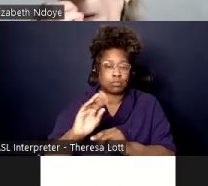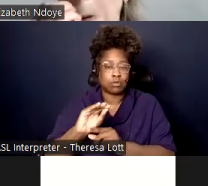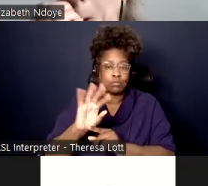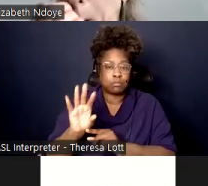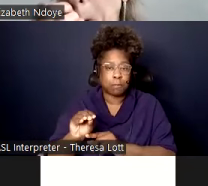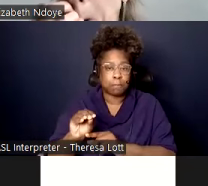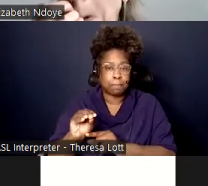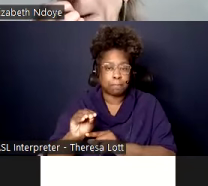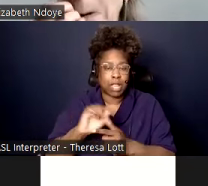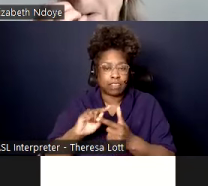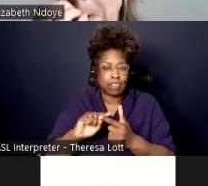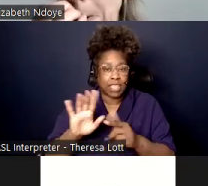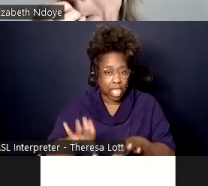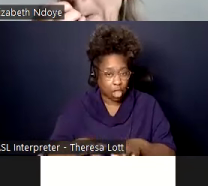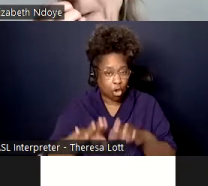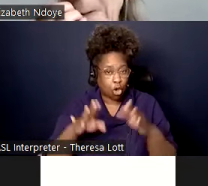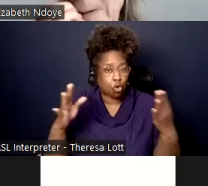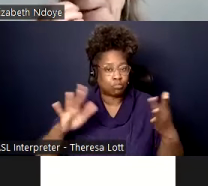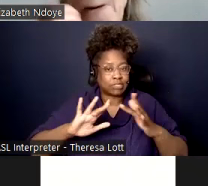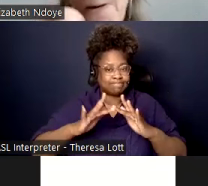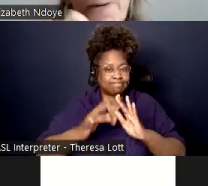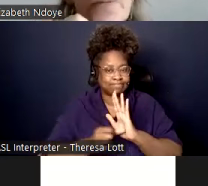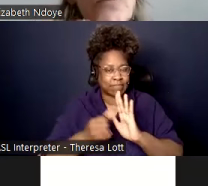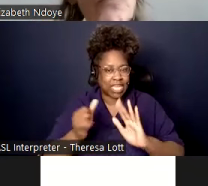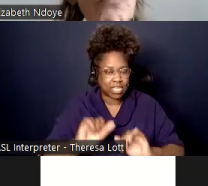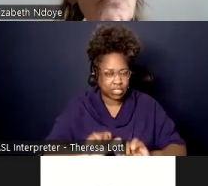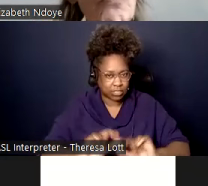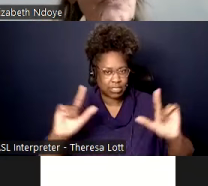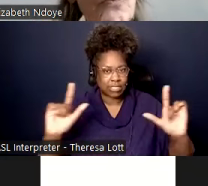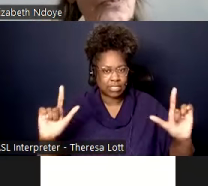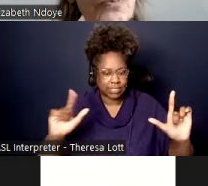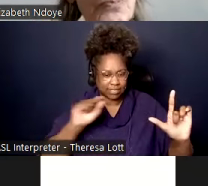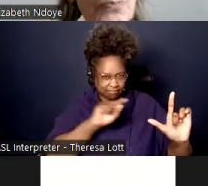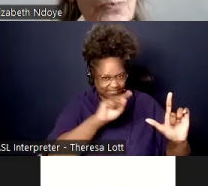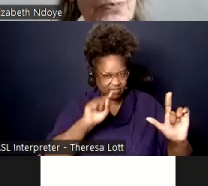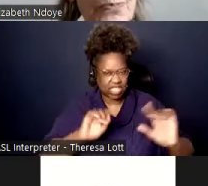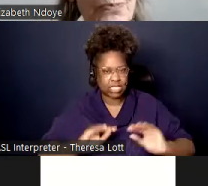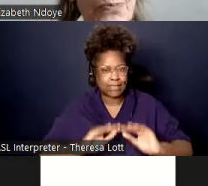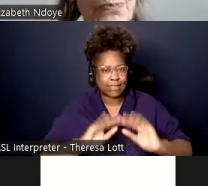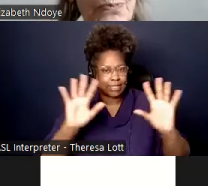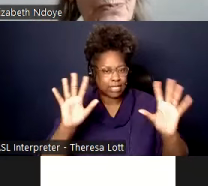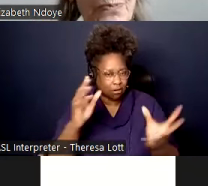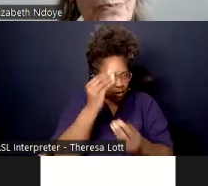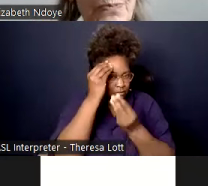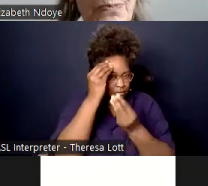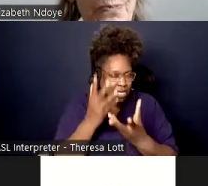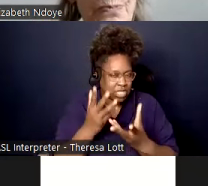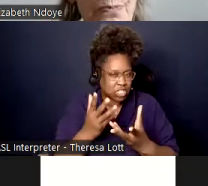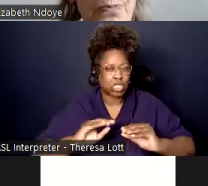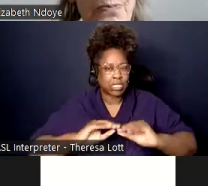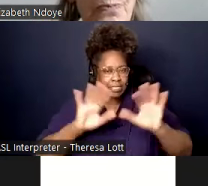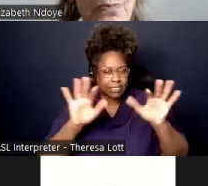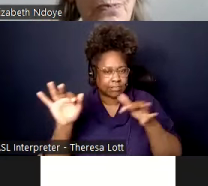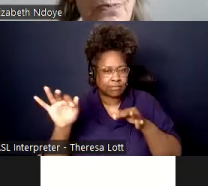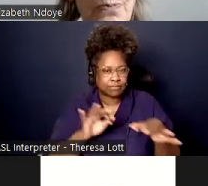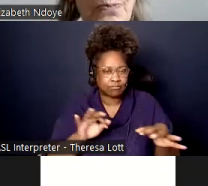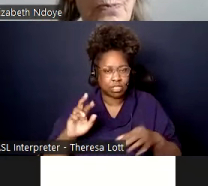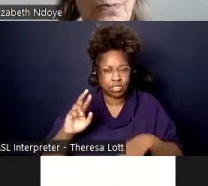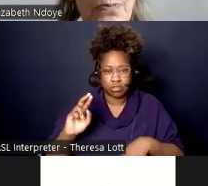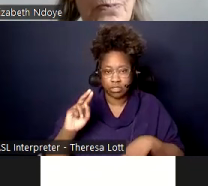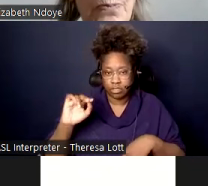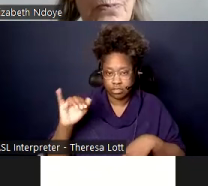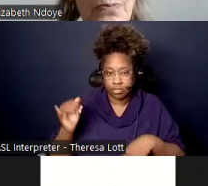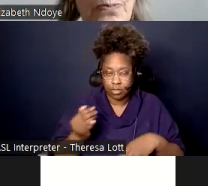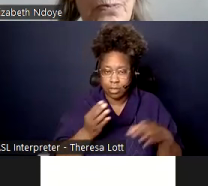to clear and easy to digest content that explains Resilience plans and goals,